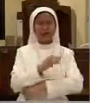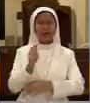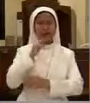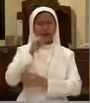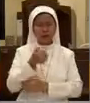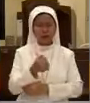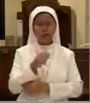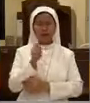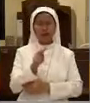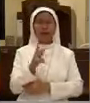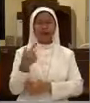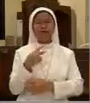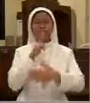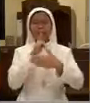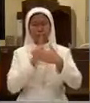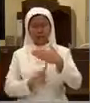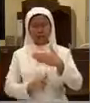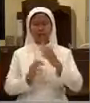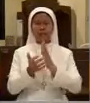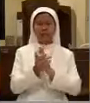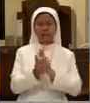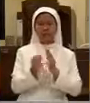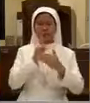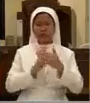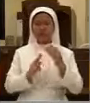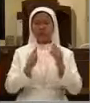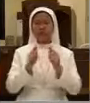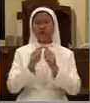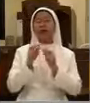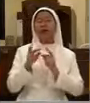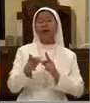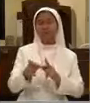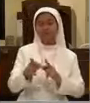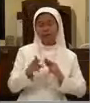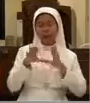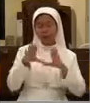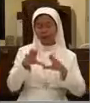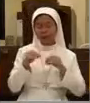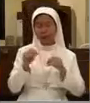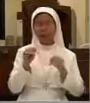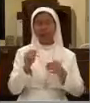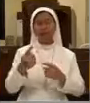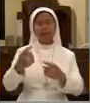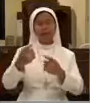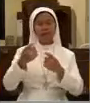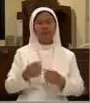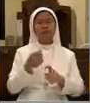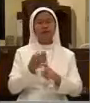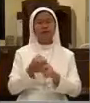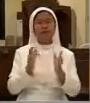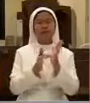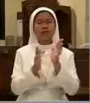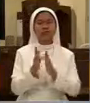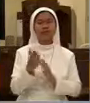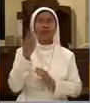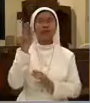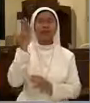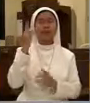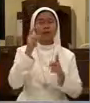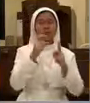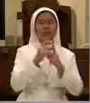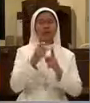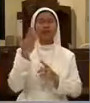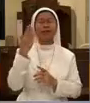our humility to receive the gift, Jesus, his word,